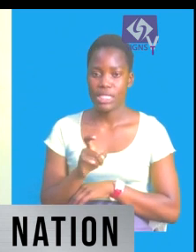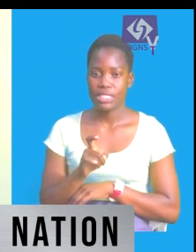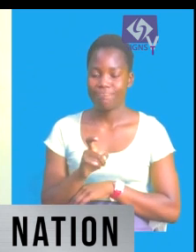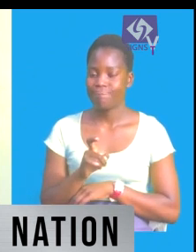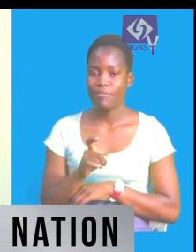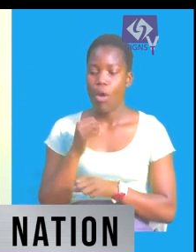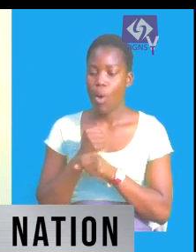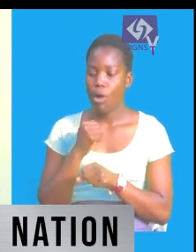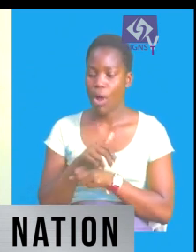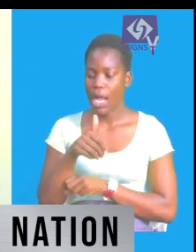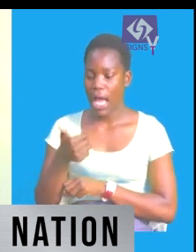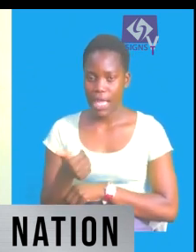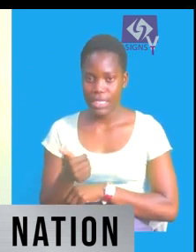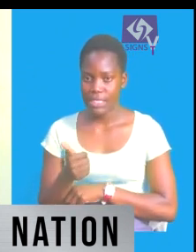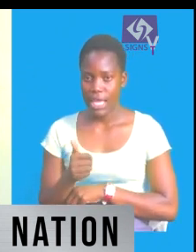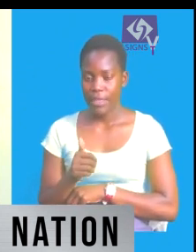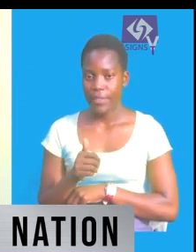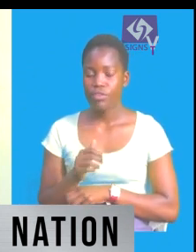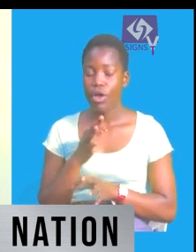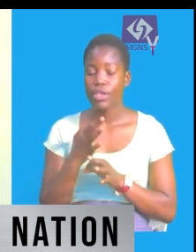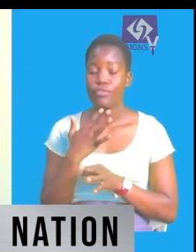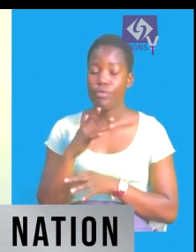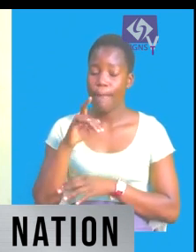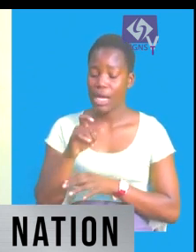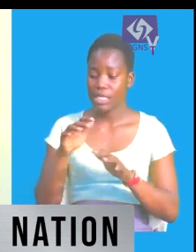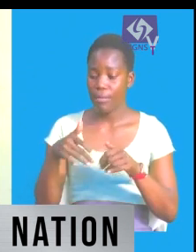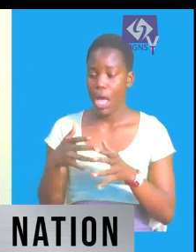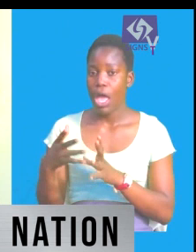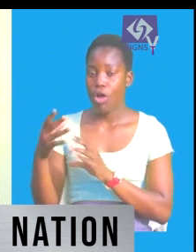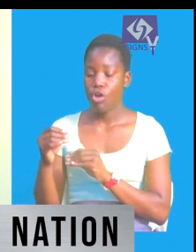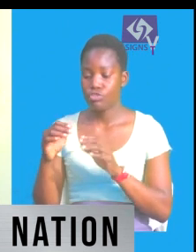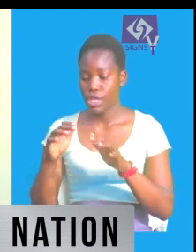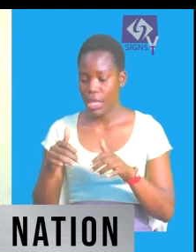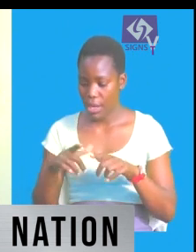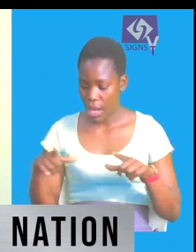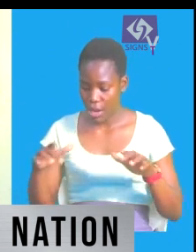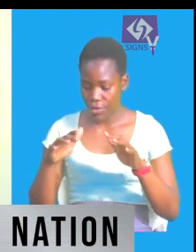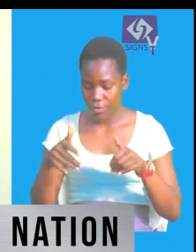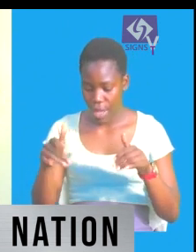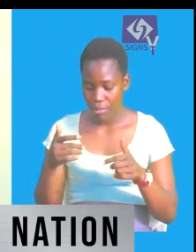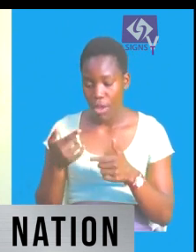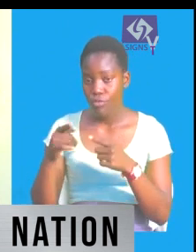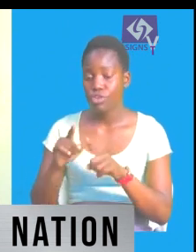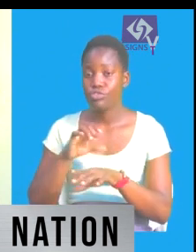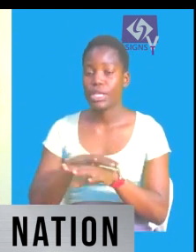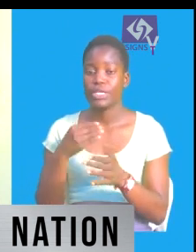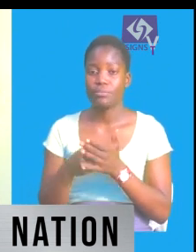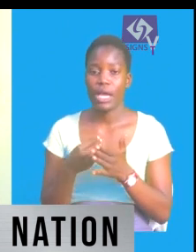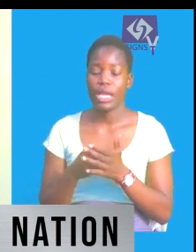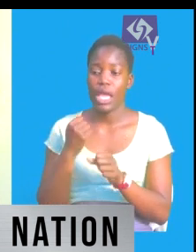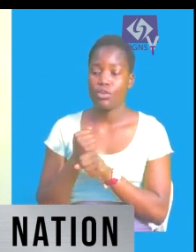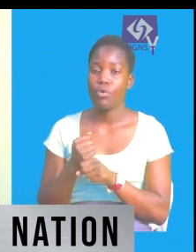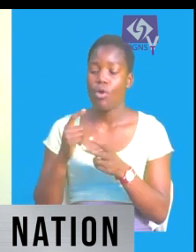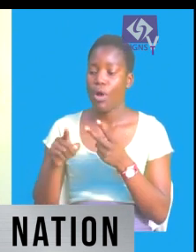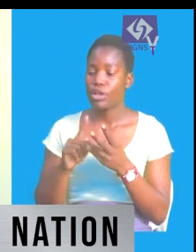dirty, and not in a bad way. Like, kama ni kulima, you have to go to the shamba, you have to lima for you to get money, you have to do these odd